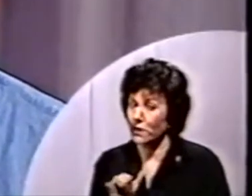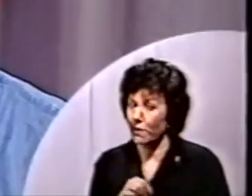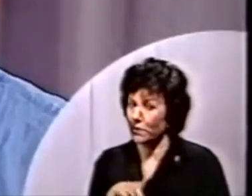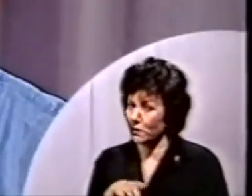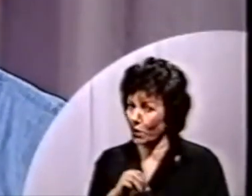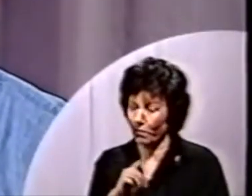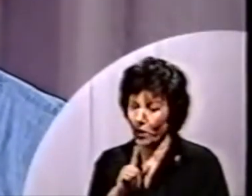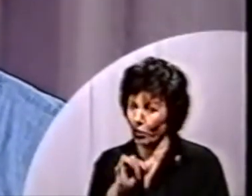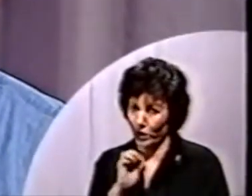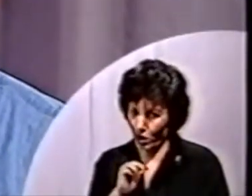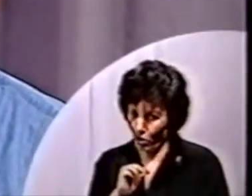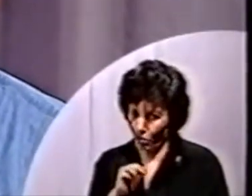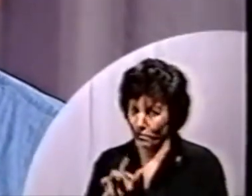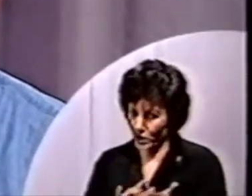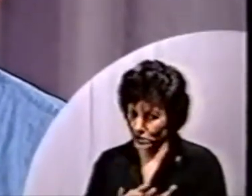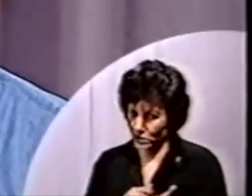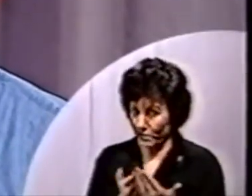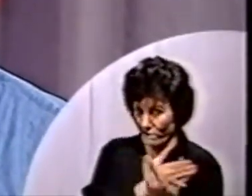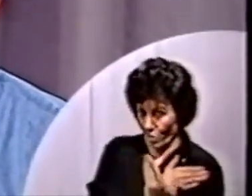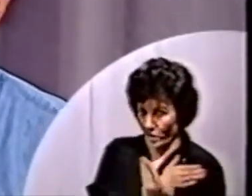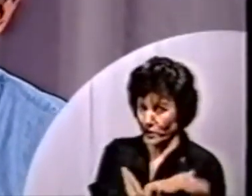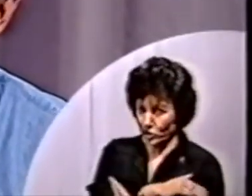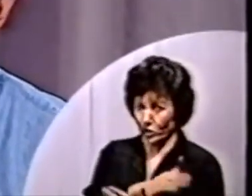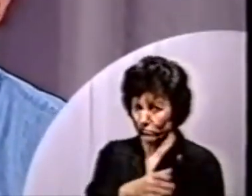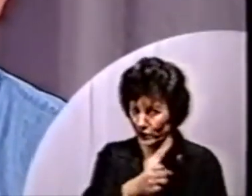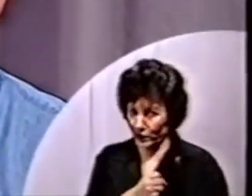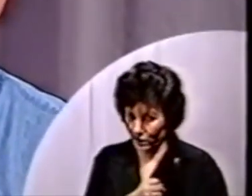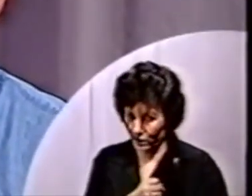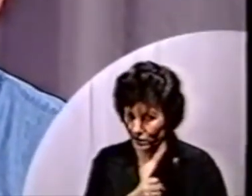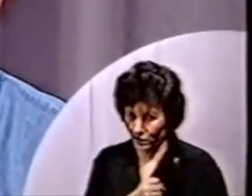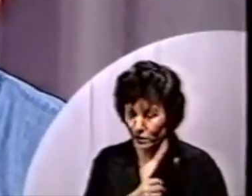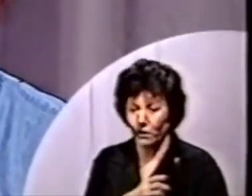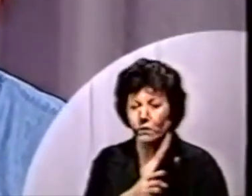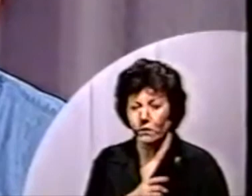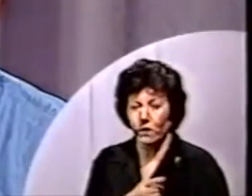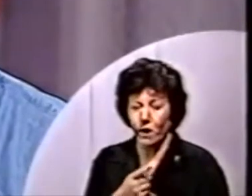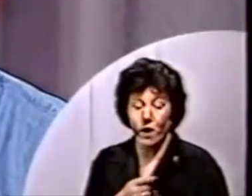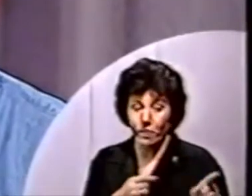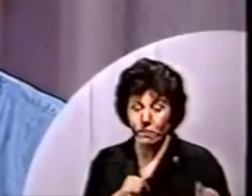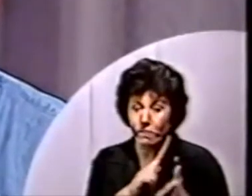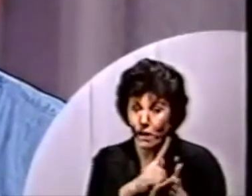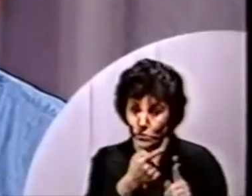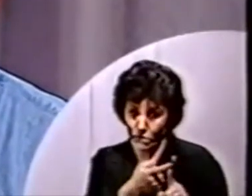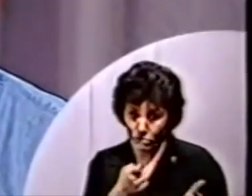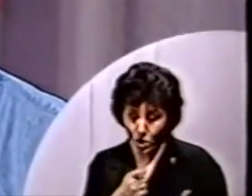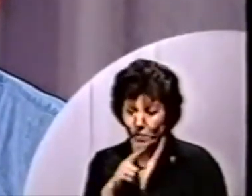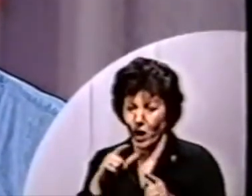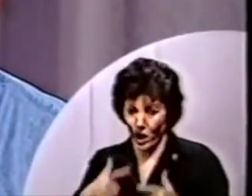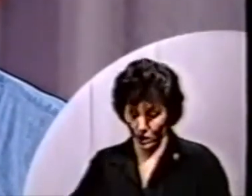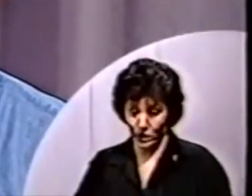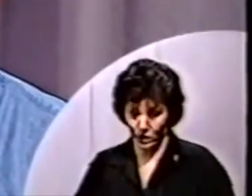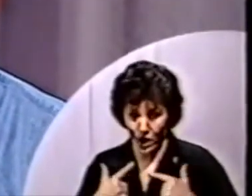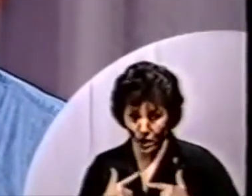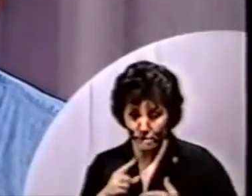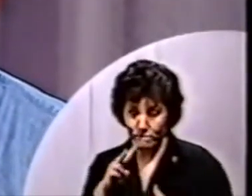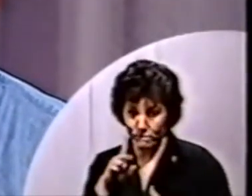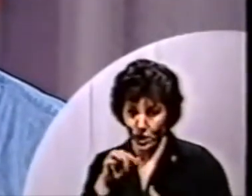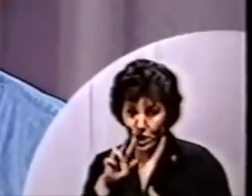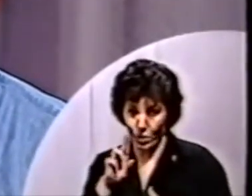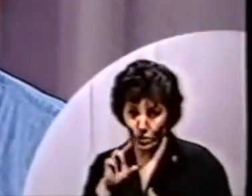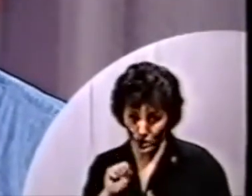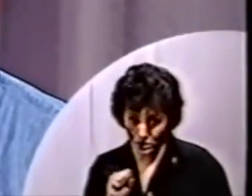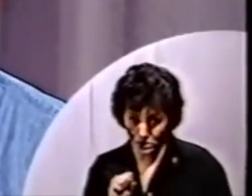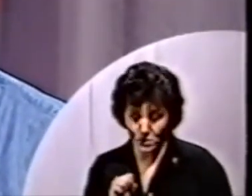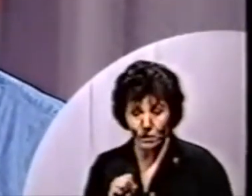kids receive all the time, which was from a live virus, like a sort